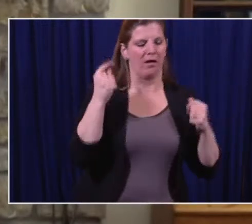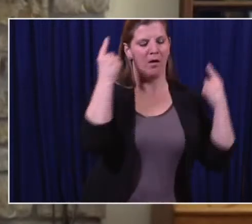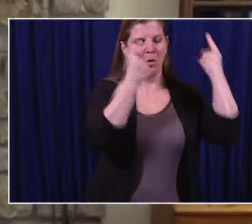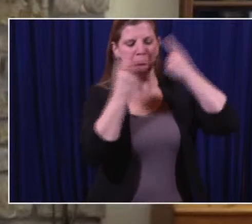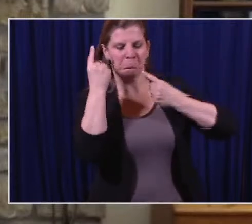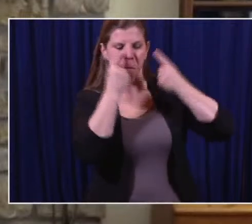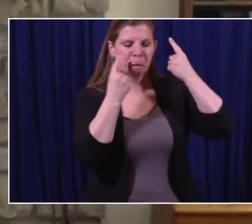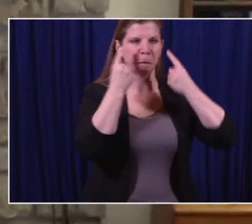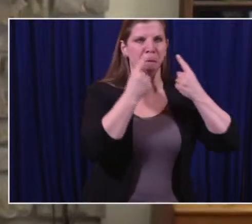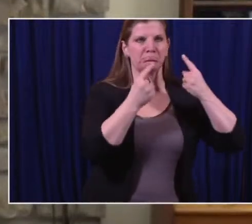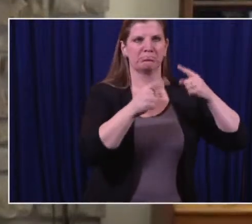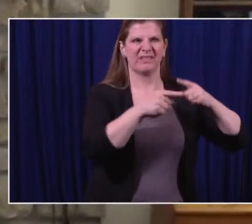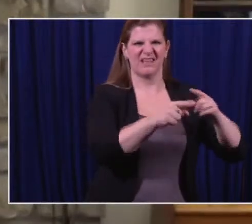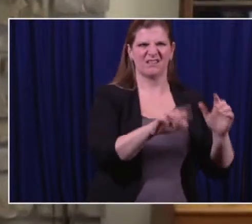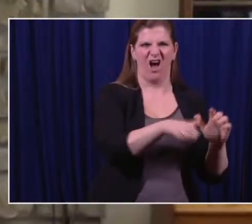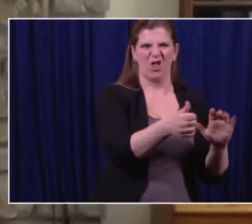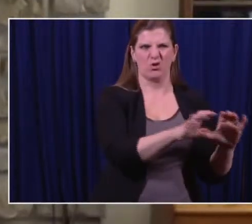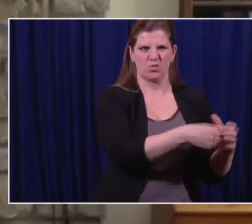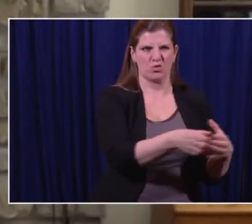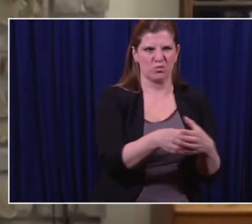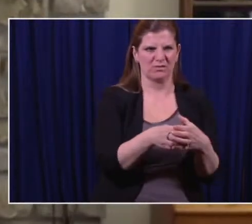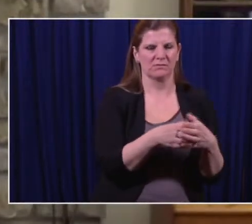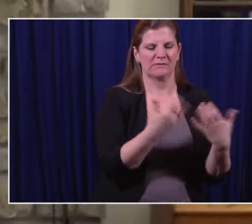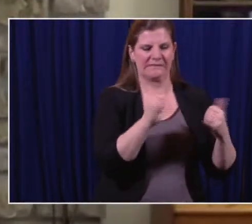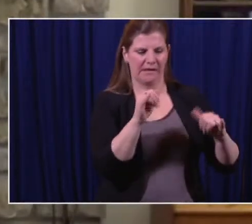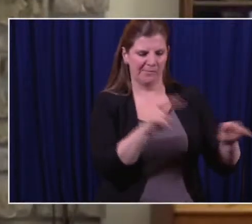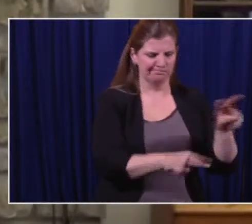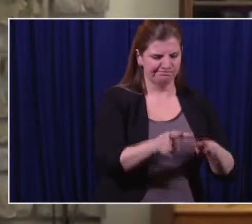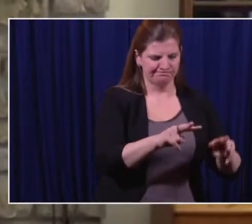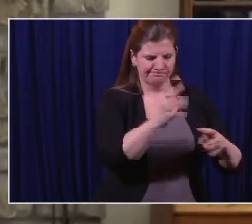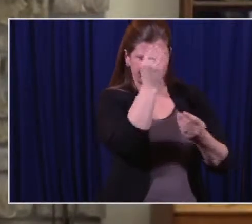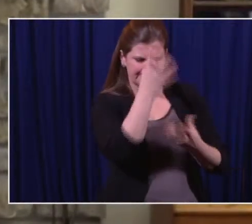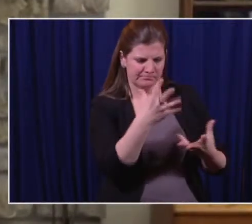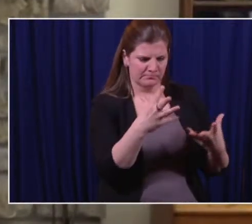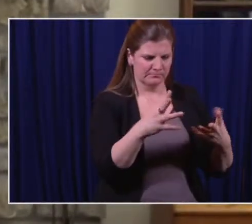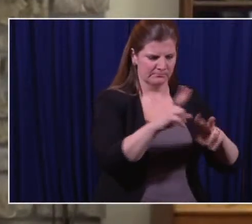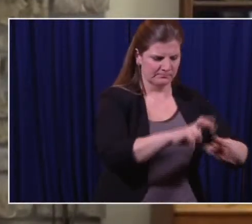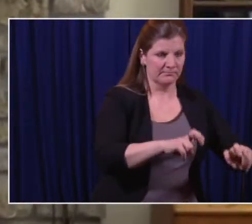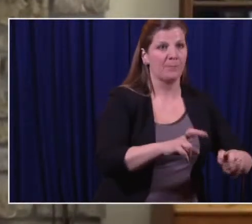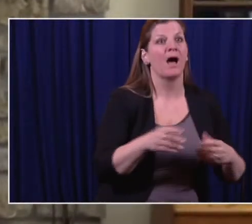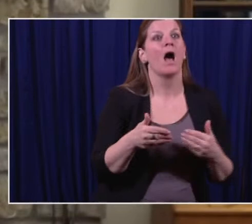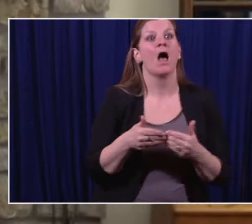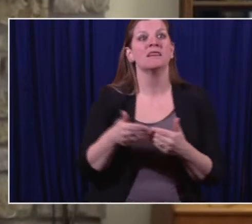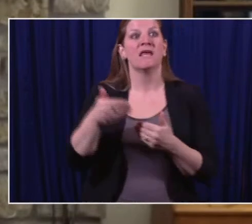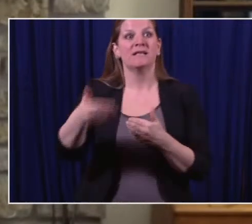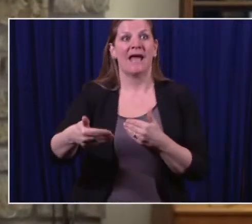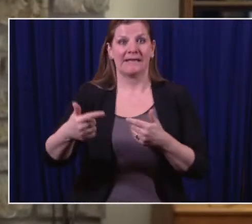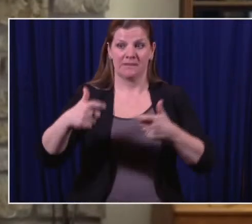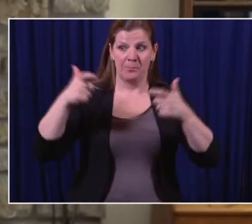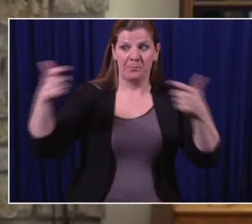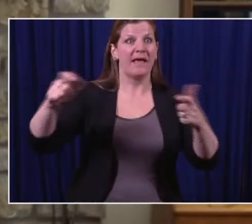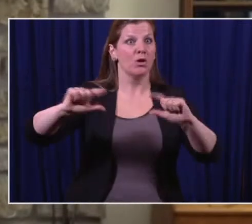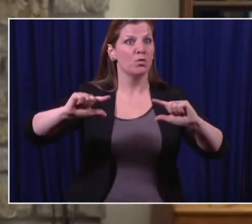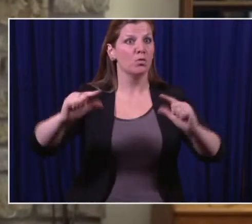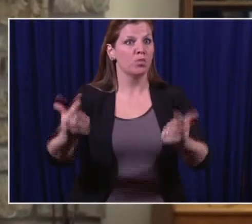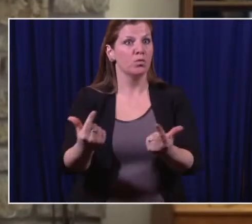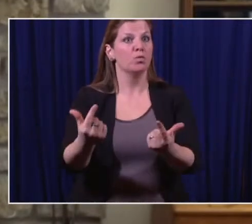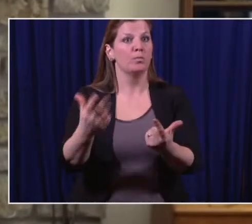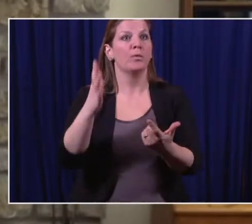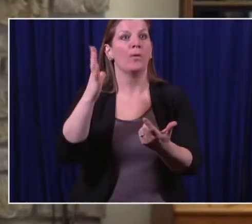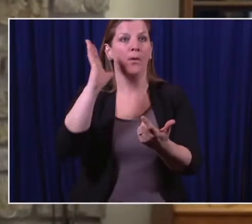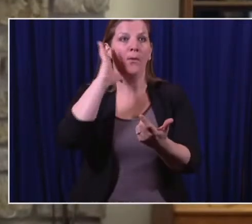data in regard to that. But the next big move is going to occur when we move